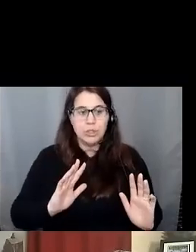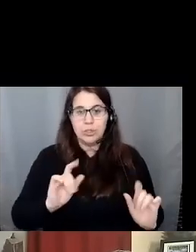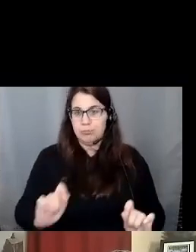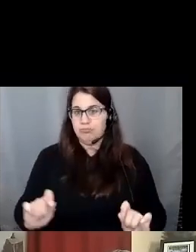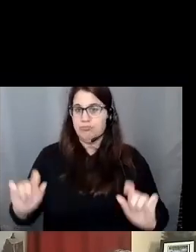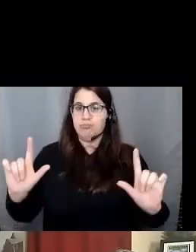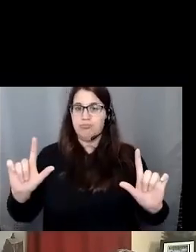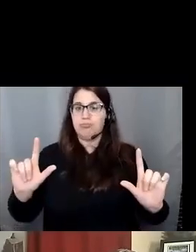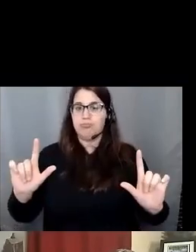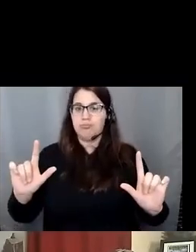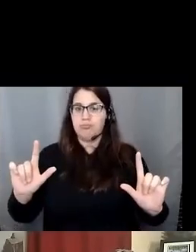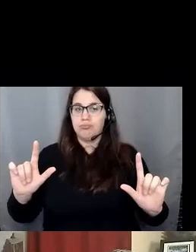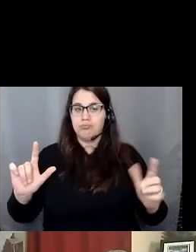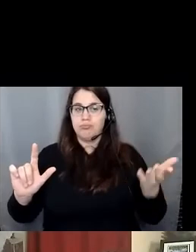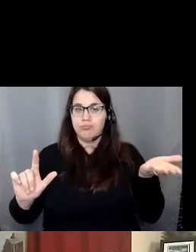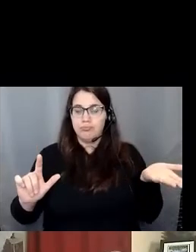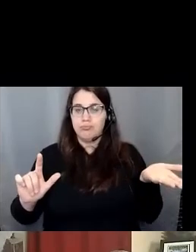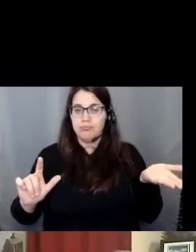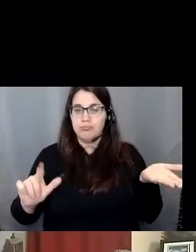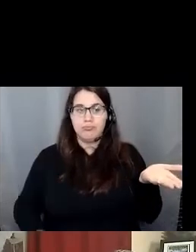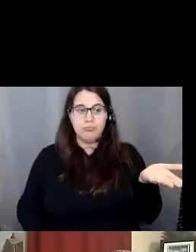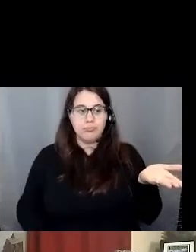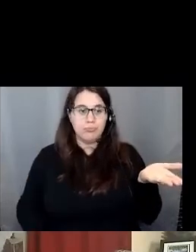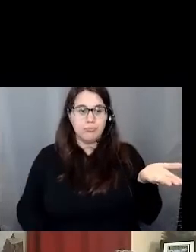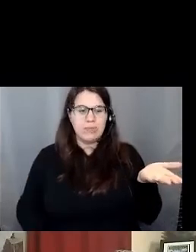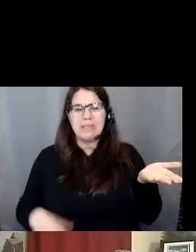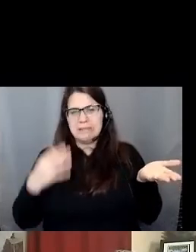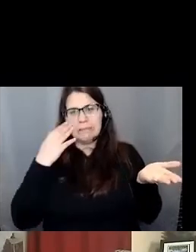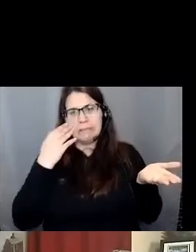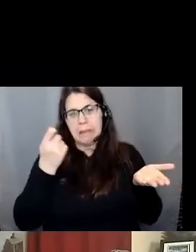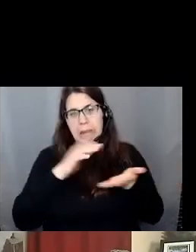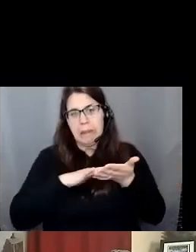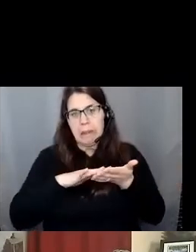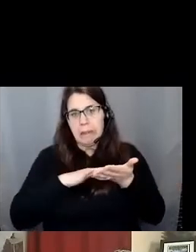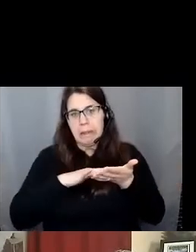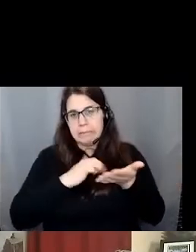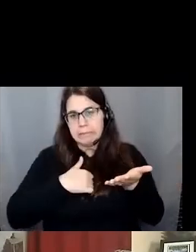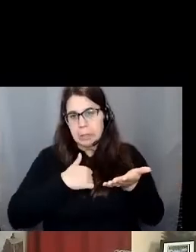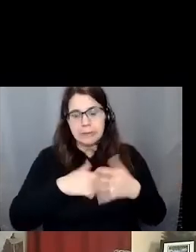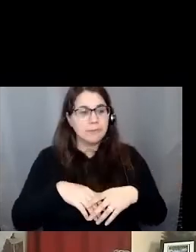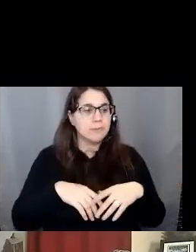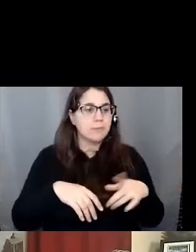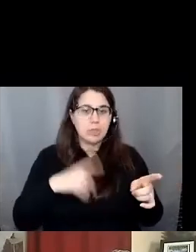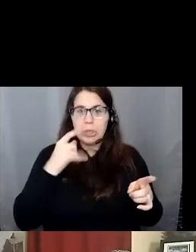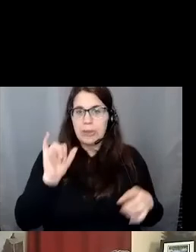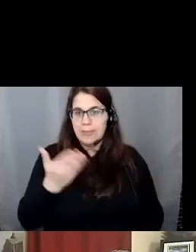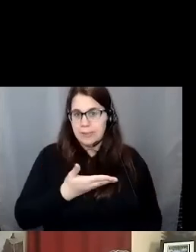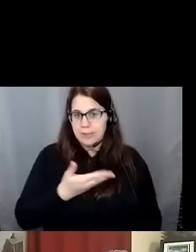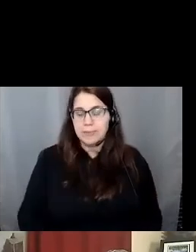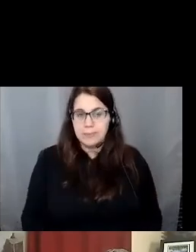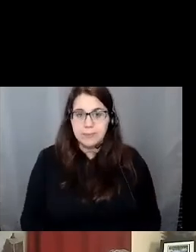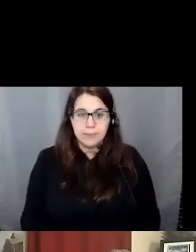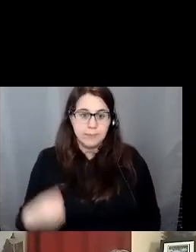page is created. And it's a little bit blurrier than I'd hoped, but this is essentially what the page looks like. And